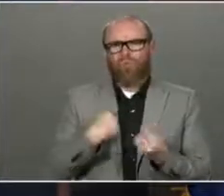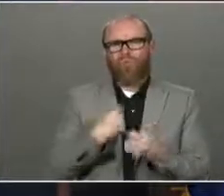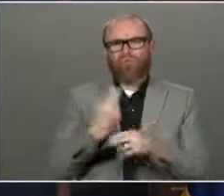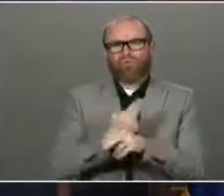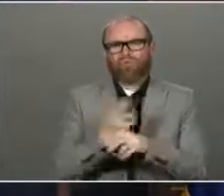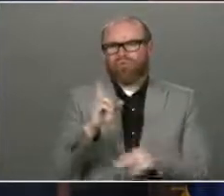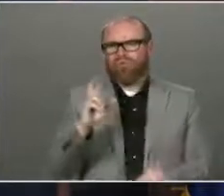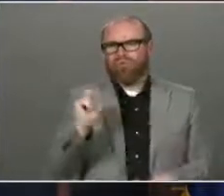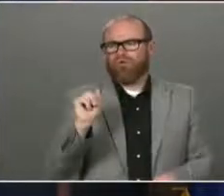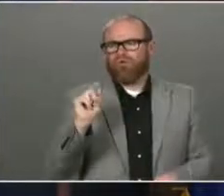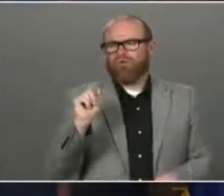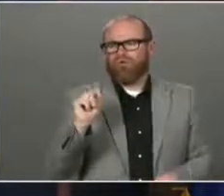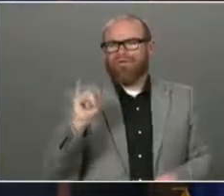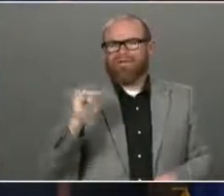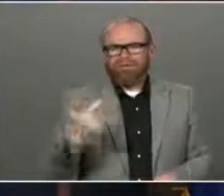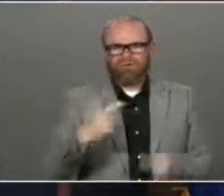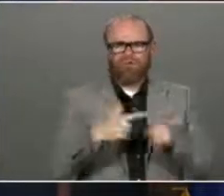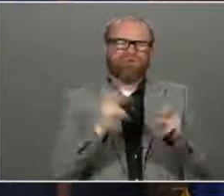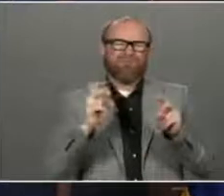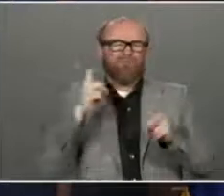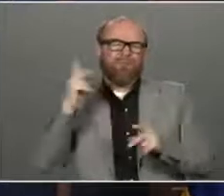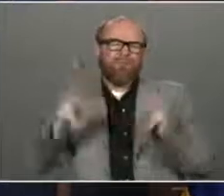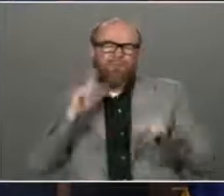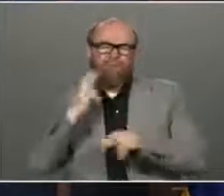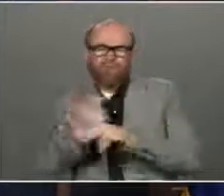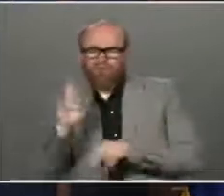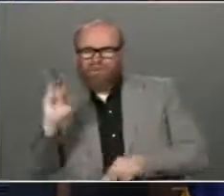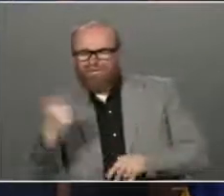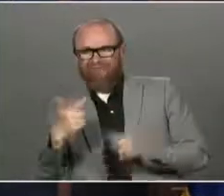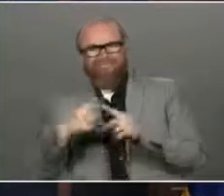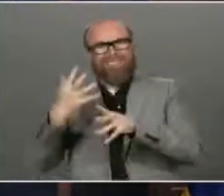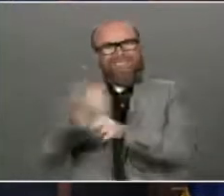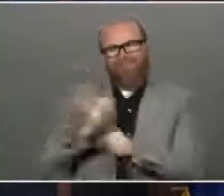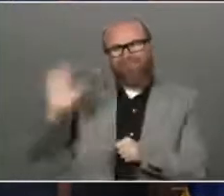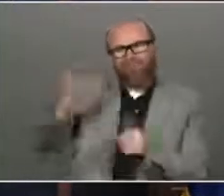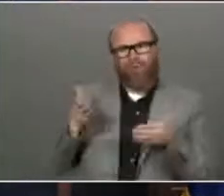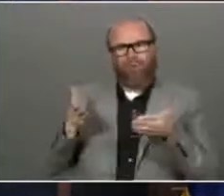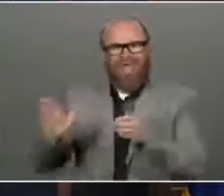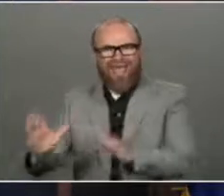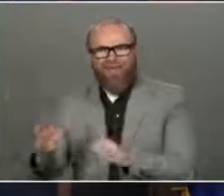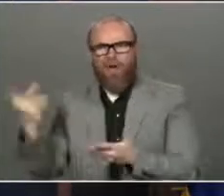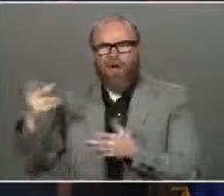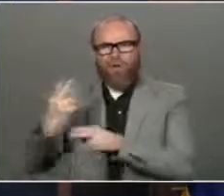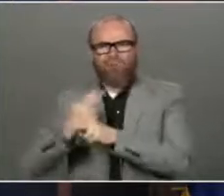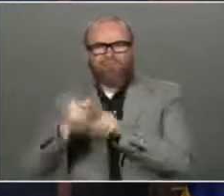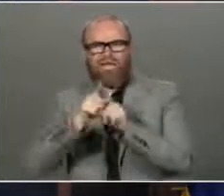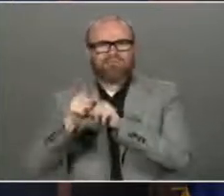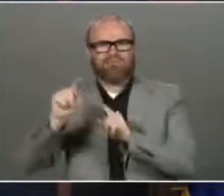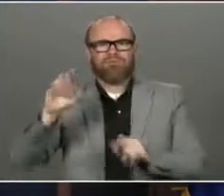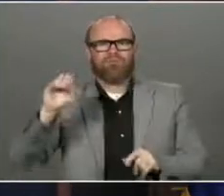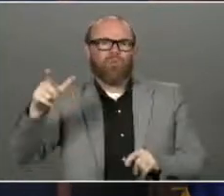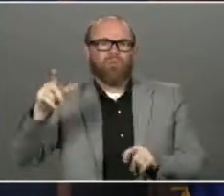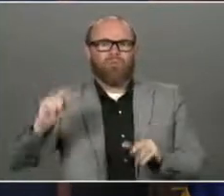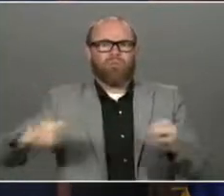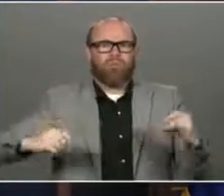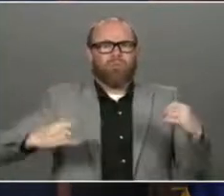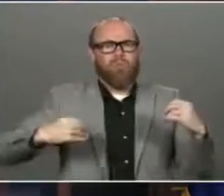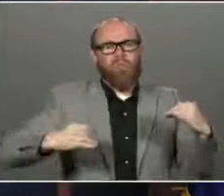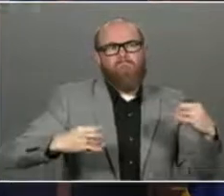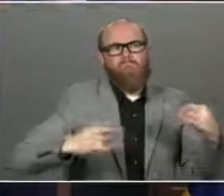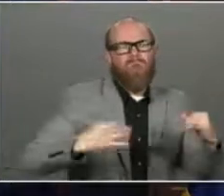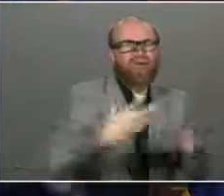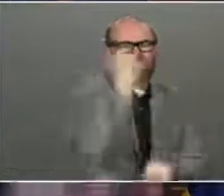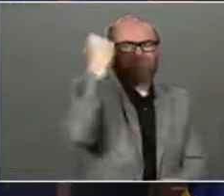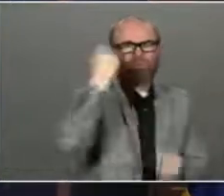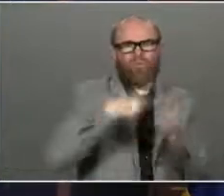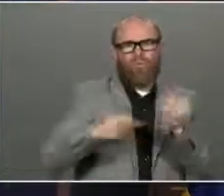issues to get our way. That's dangerous. I just think it's a huge mistake, and we would encourage the